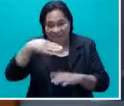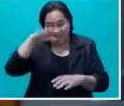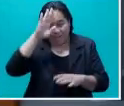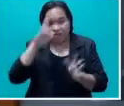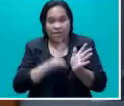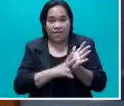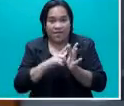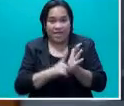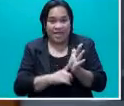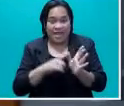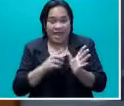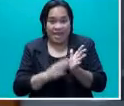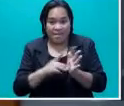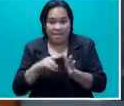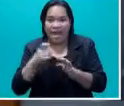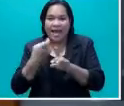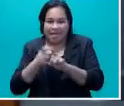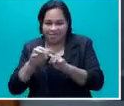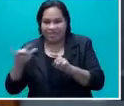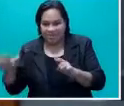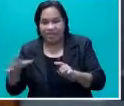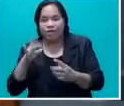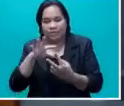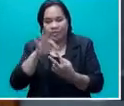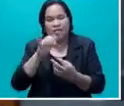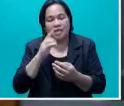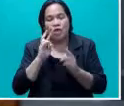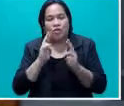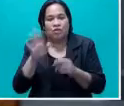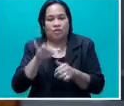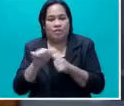William Katunivere on his appointment, and I wish him well.